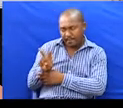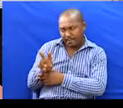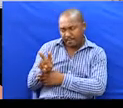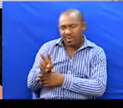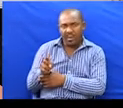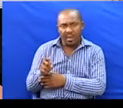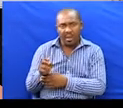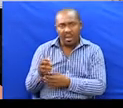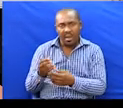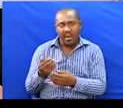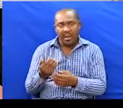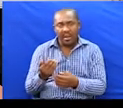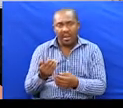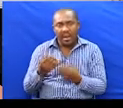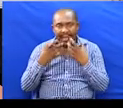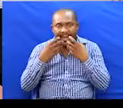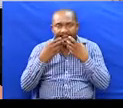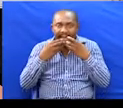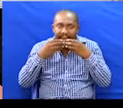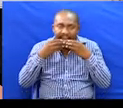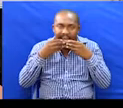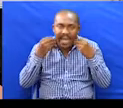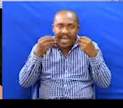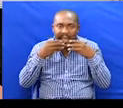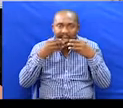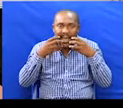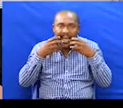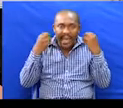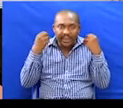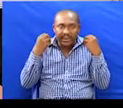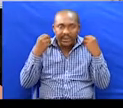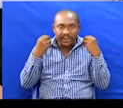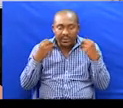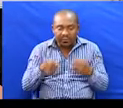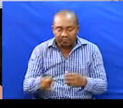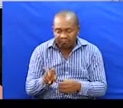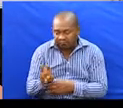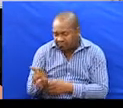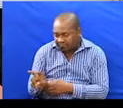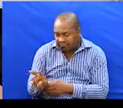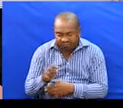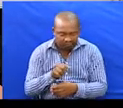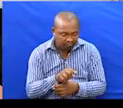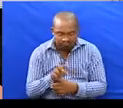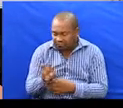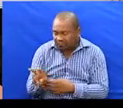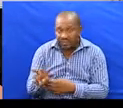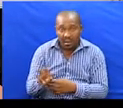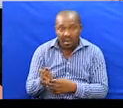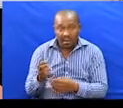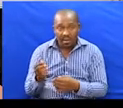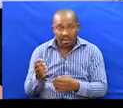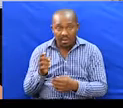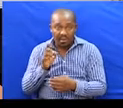at home. If in your home there are cats and there is baby cat, then get time to